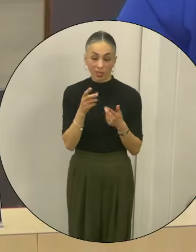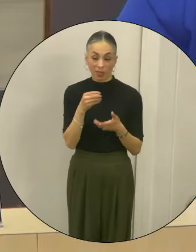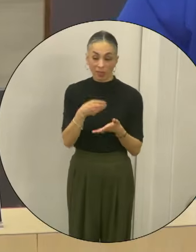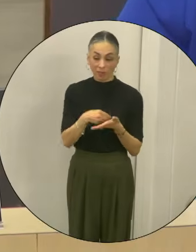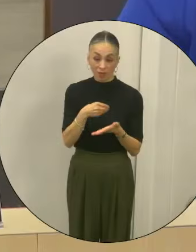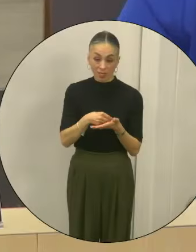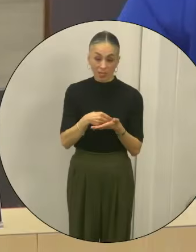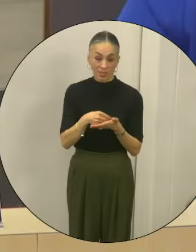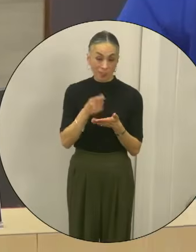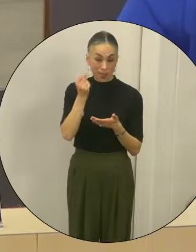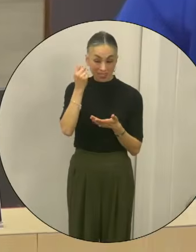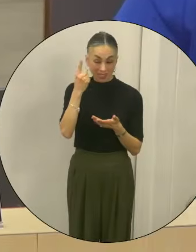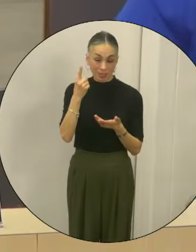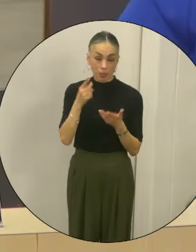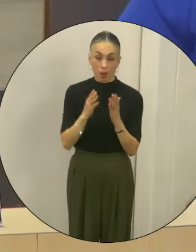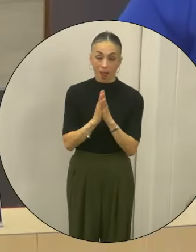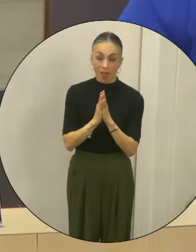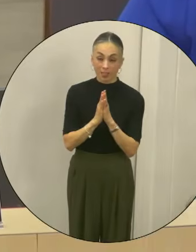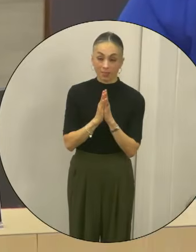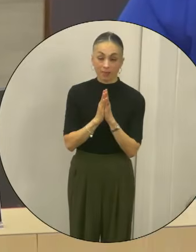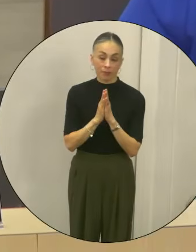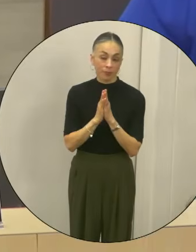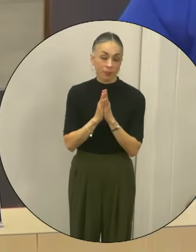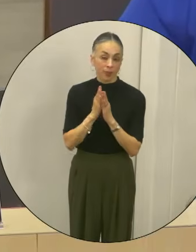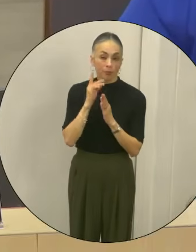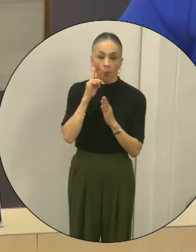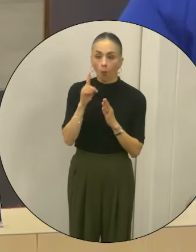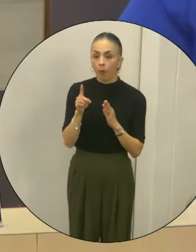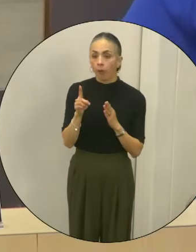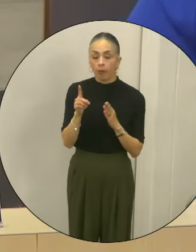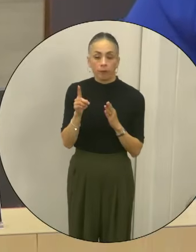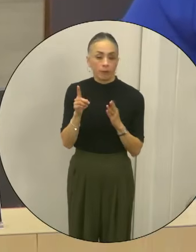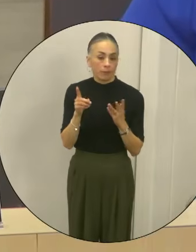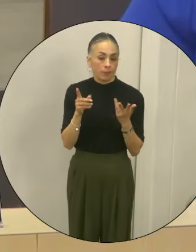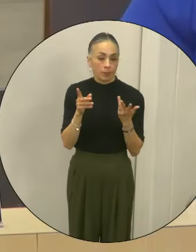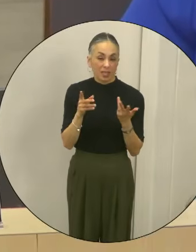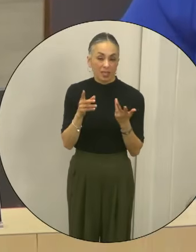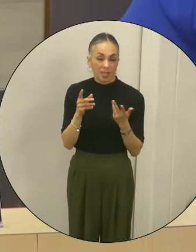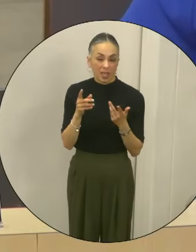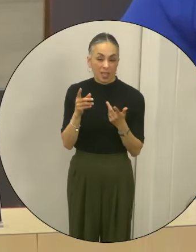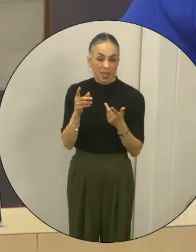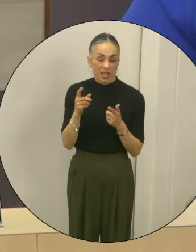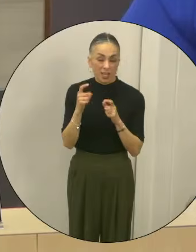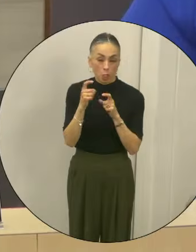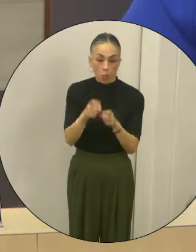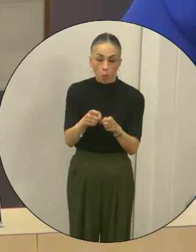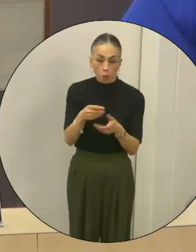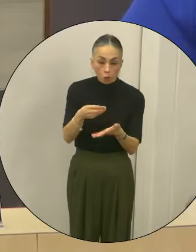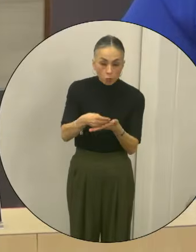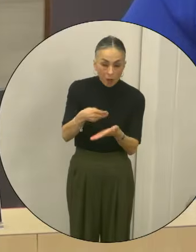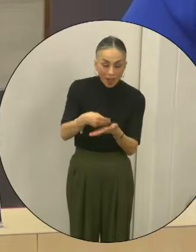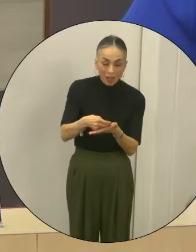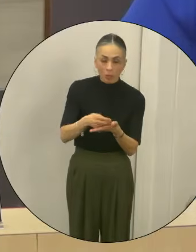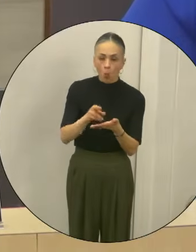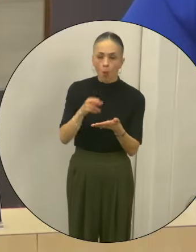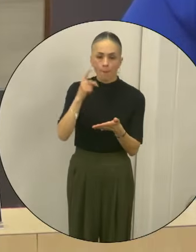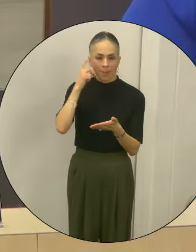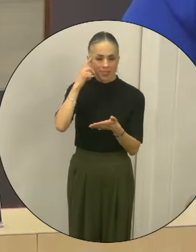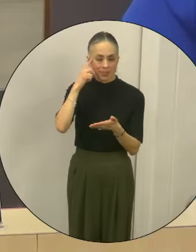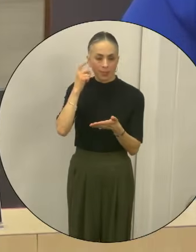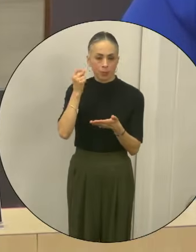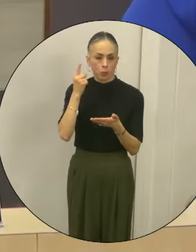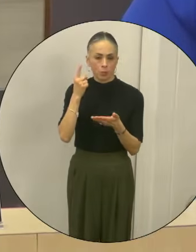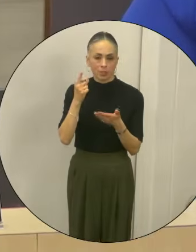does it make sense to ask for like a grant? Or does it make sense to just ask